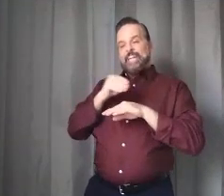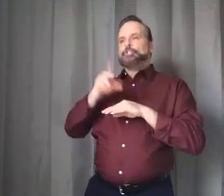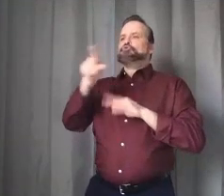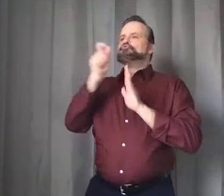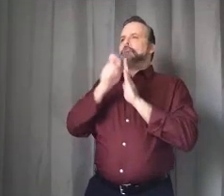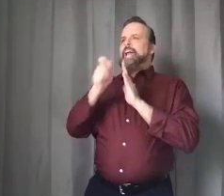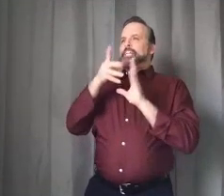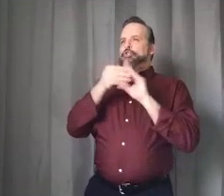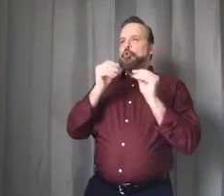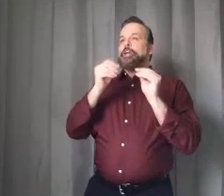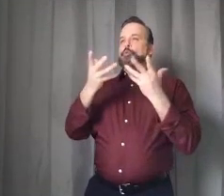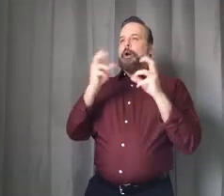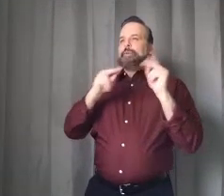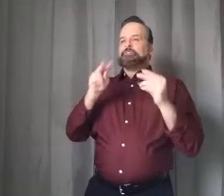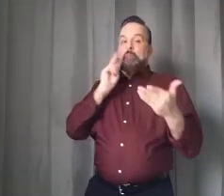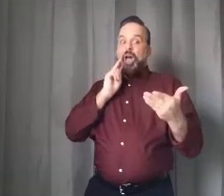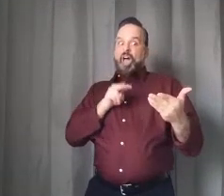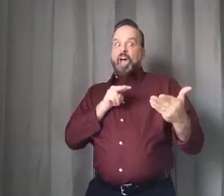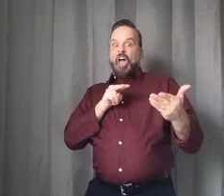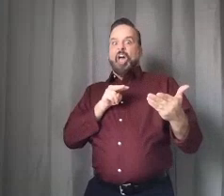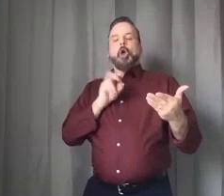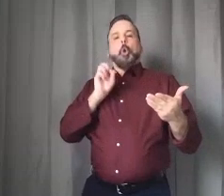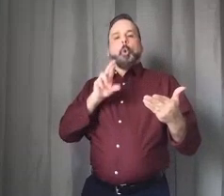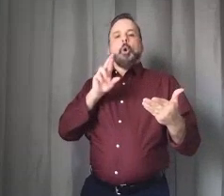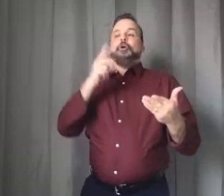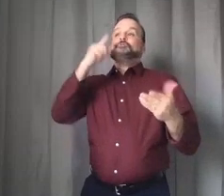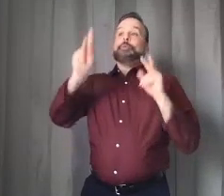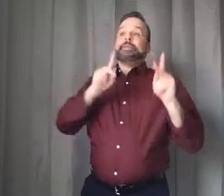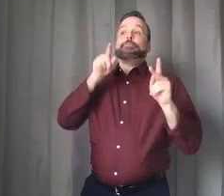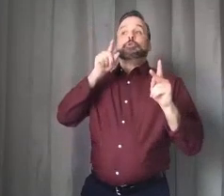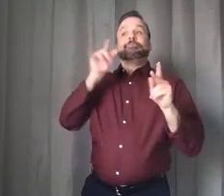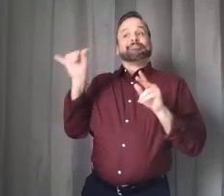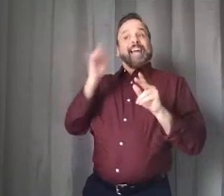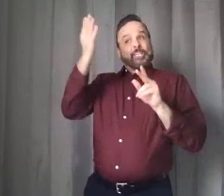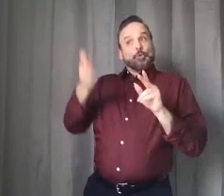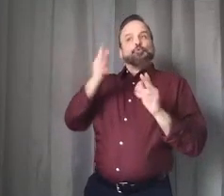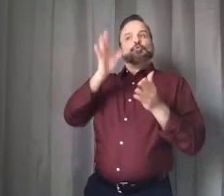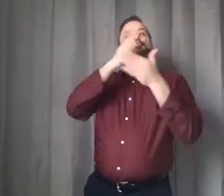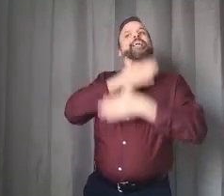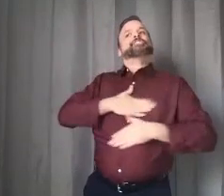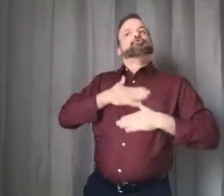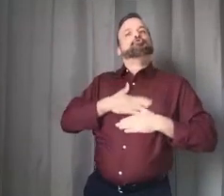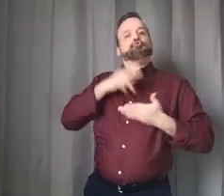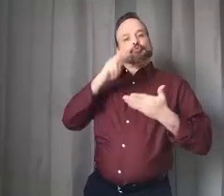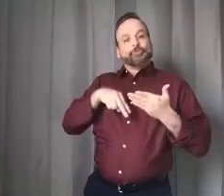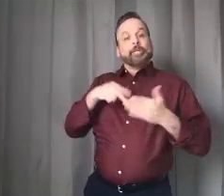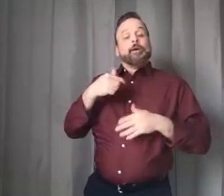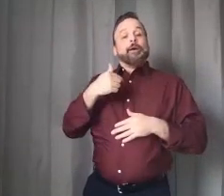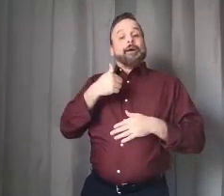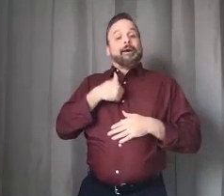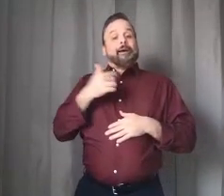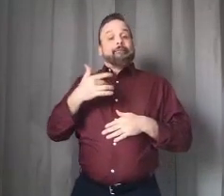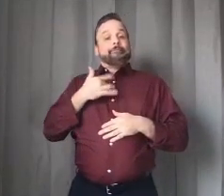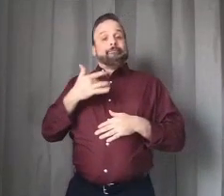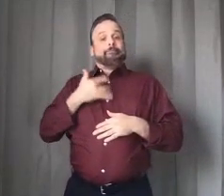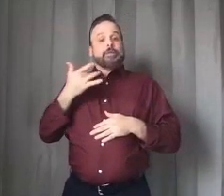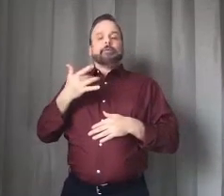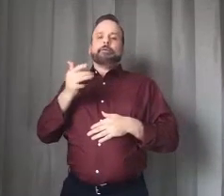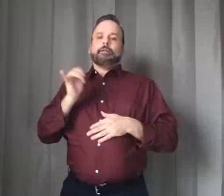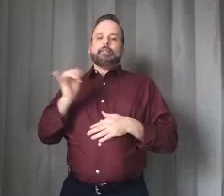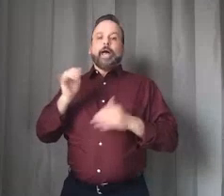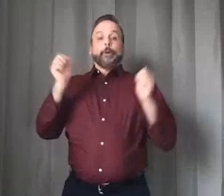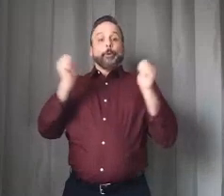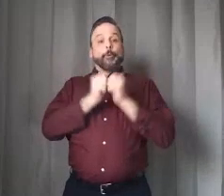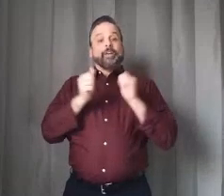at or for people like you to enjoy? And I feel like sort of even